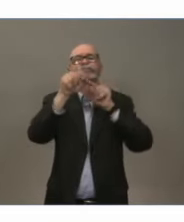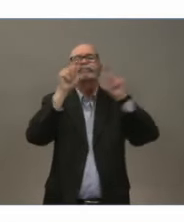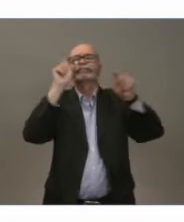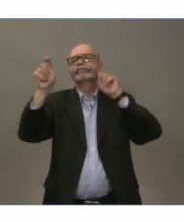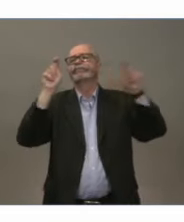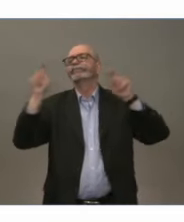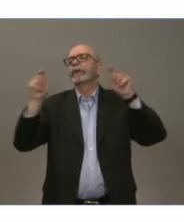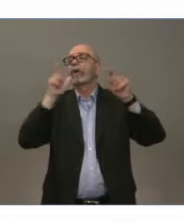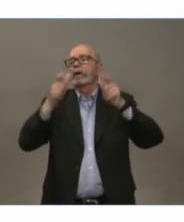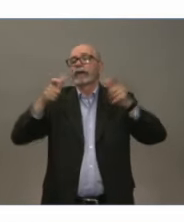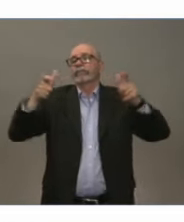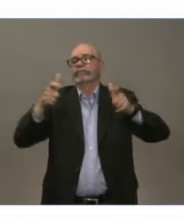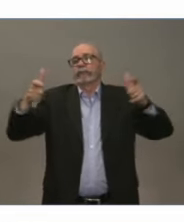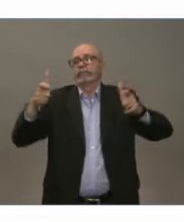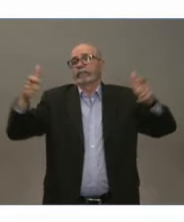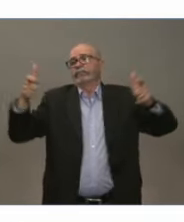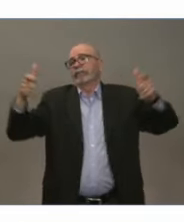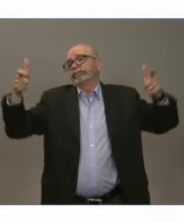help us. Gives us